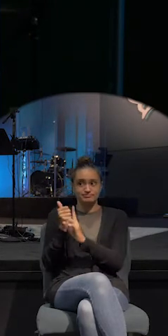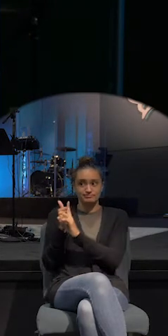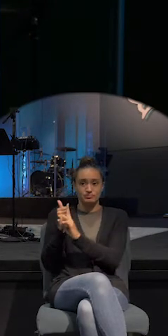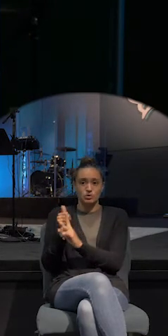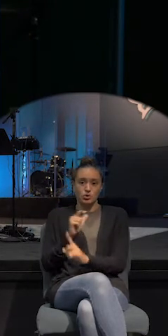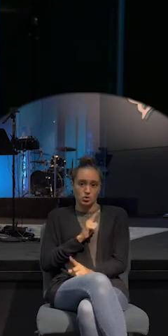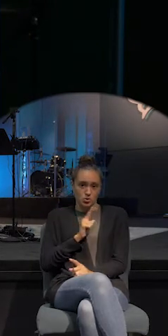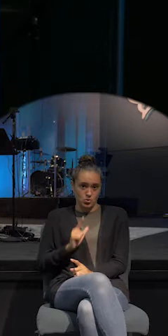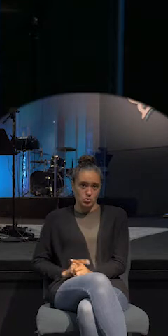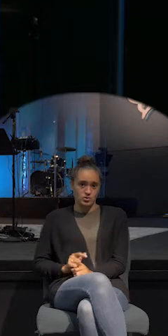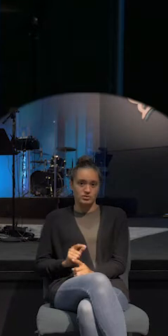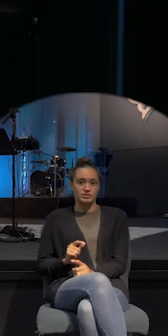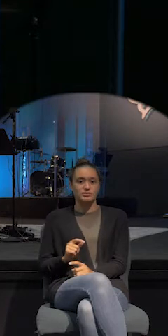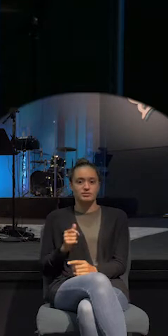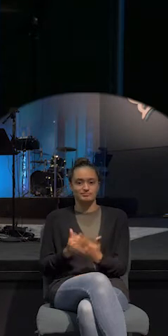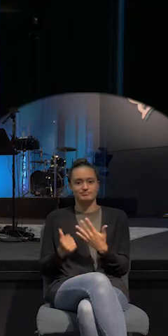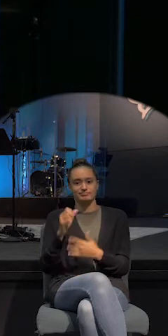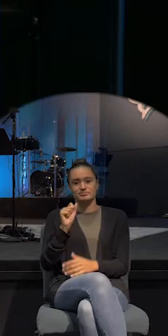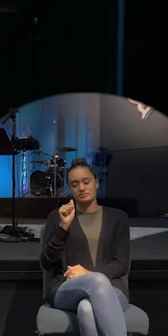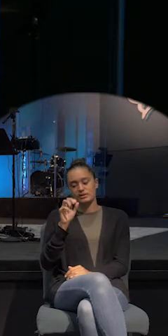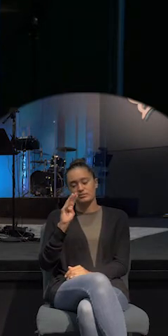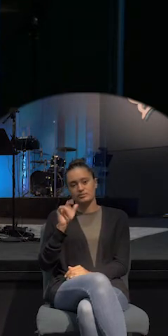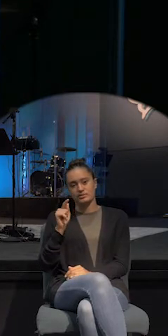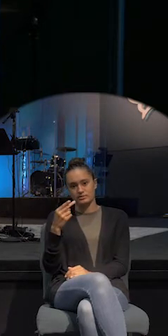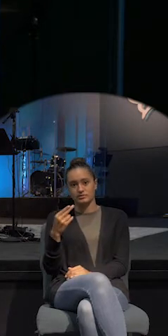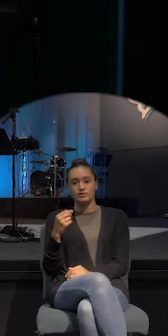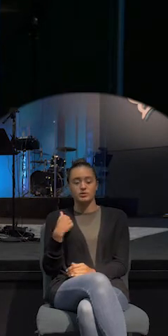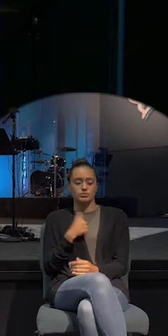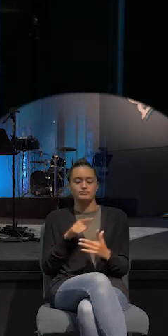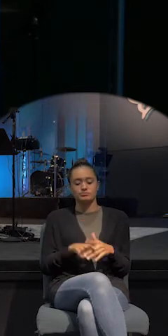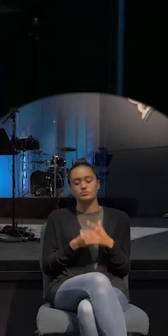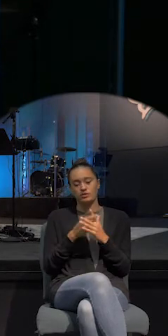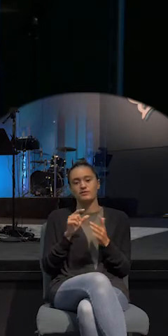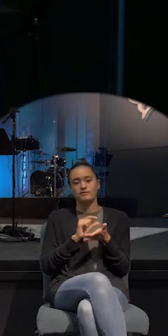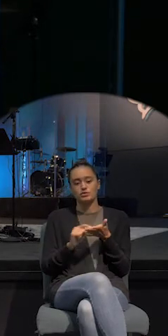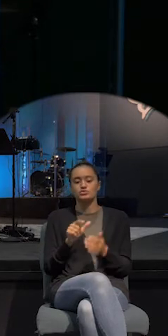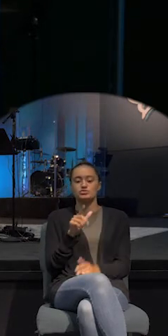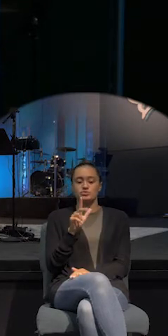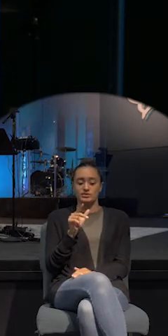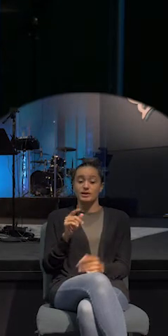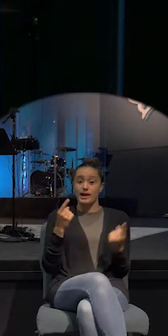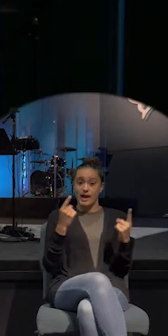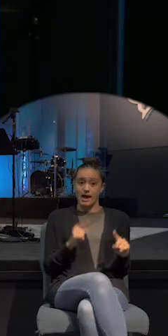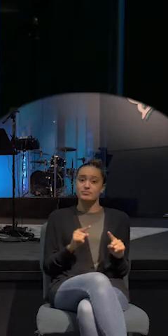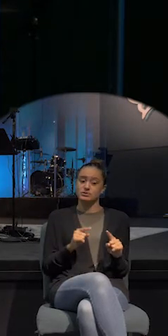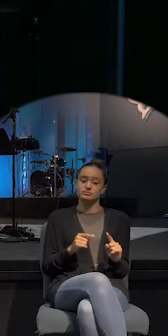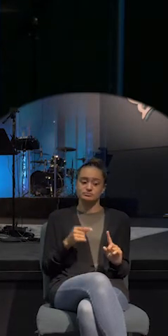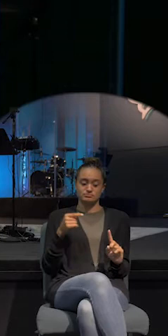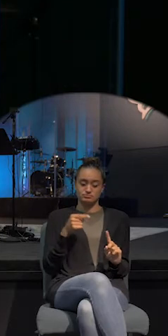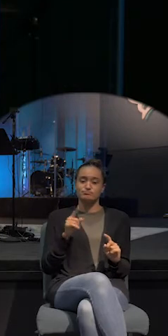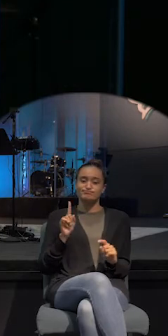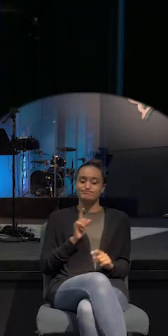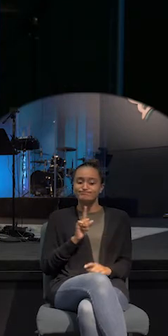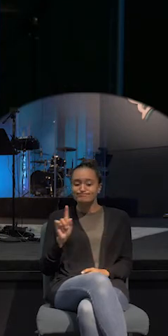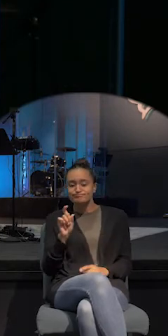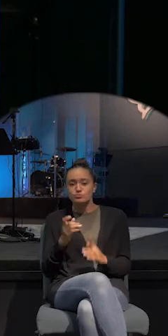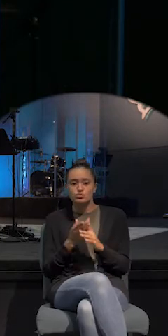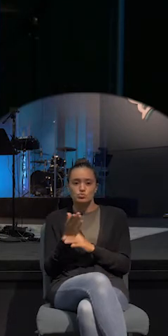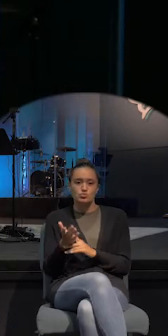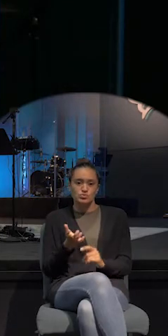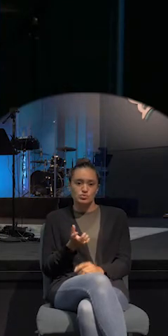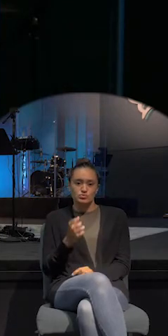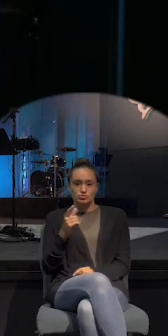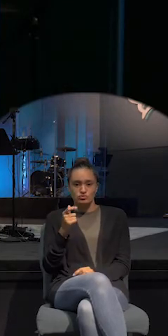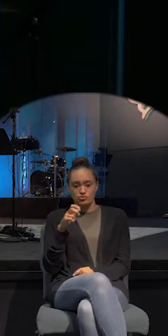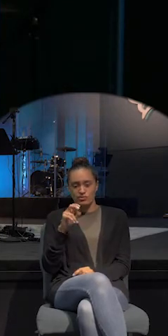Lord of the Sabbath. So beginning at verse 23, it happened that he went through the grain fields on the Sabbath,